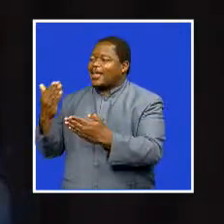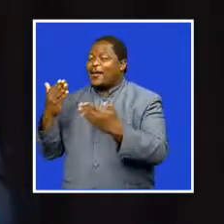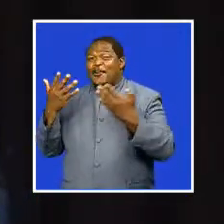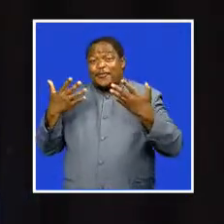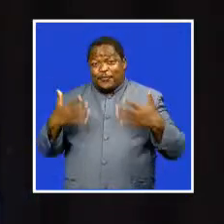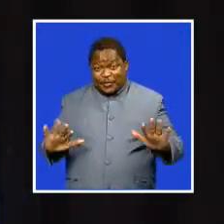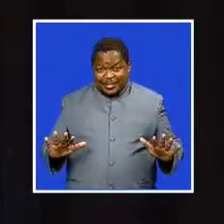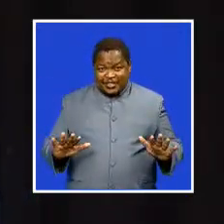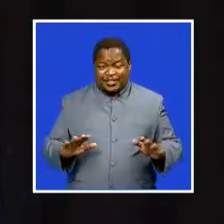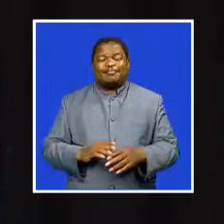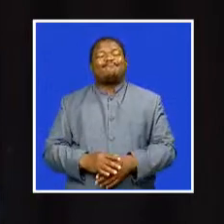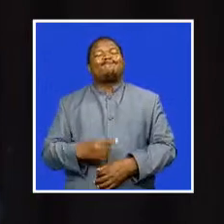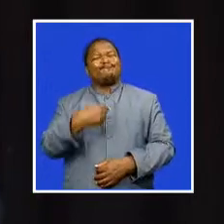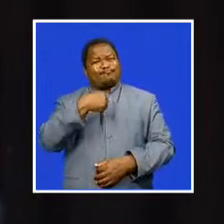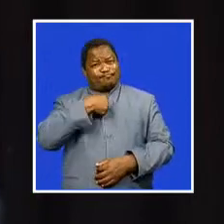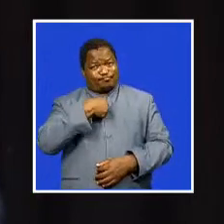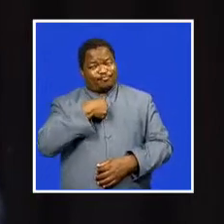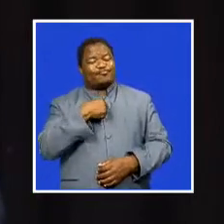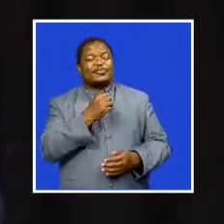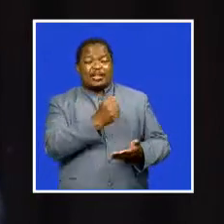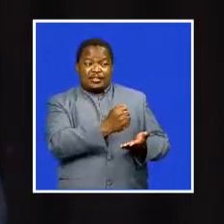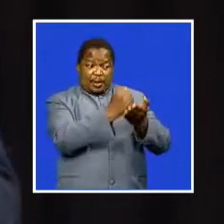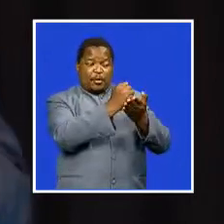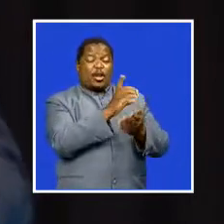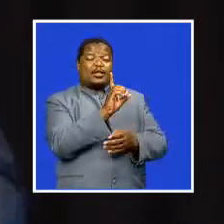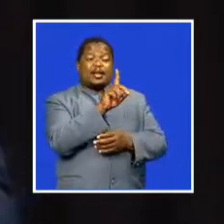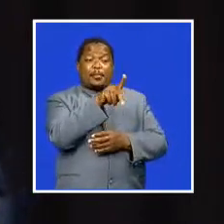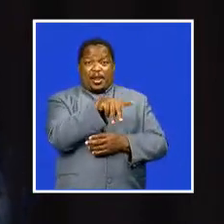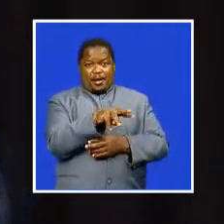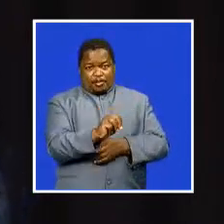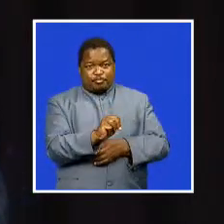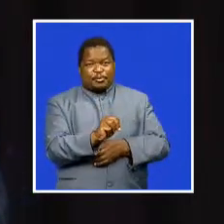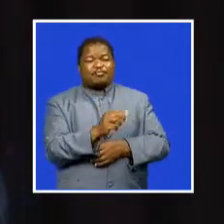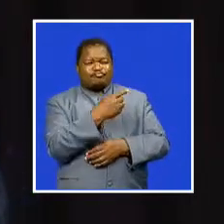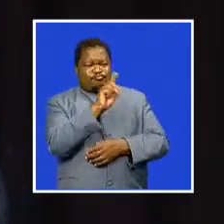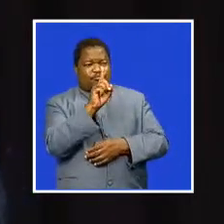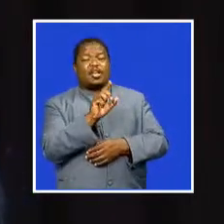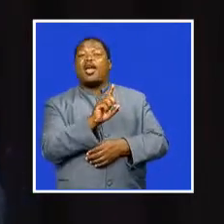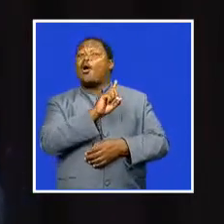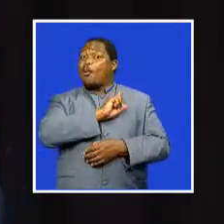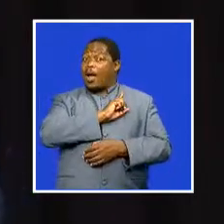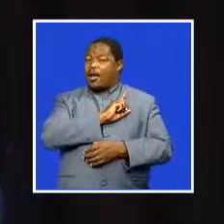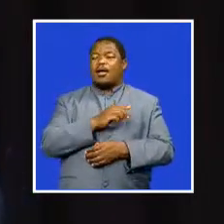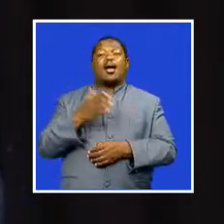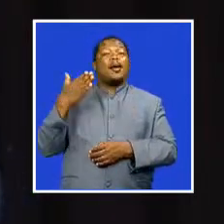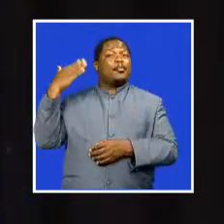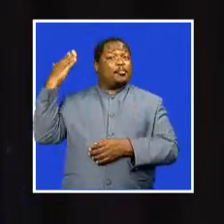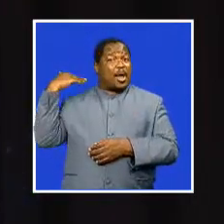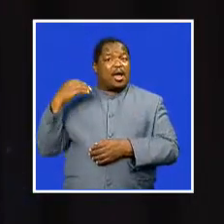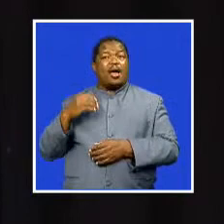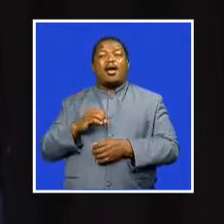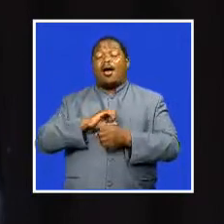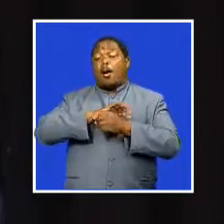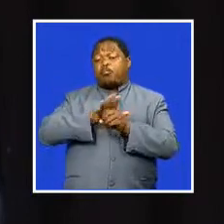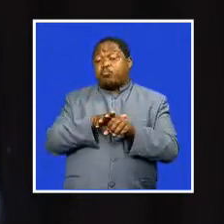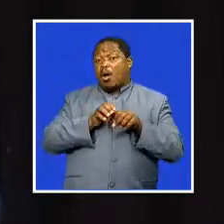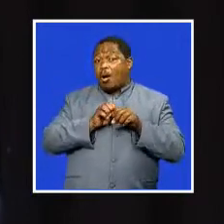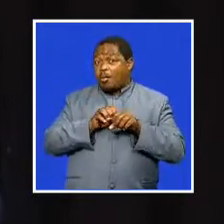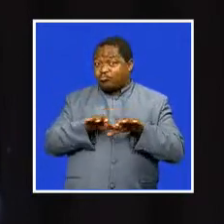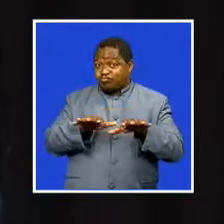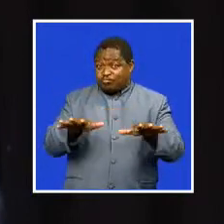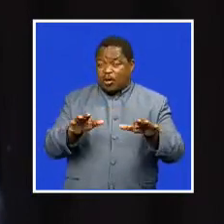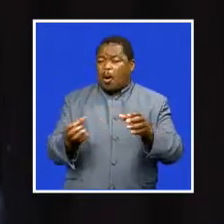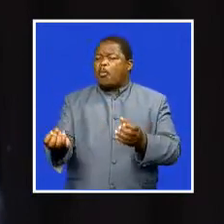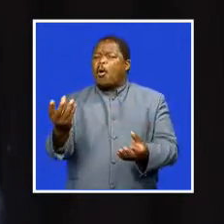emhlaba yamemetela simo lesiphuthuma ku even kwase ke sekudinga ukuthi